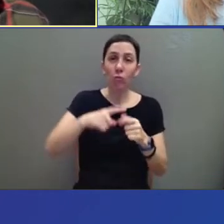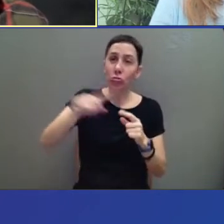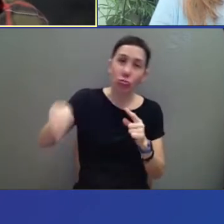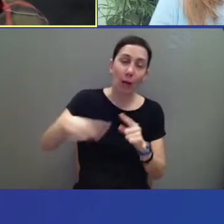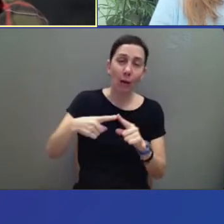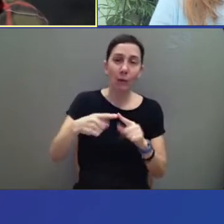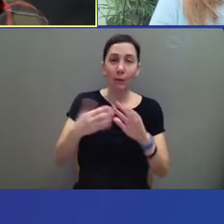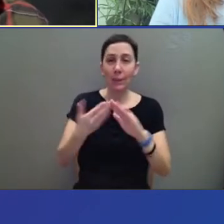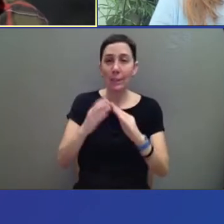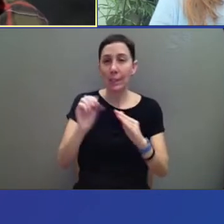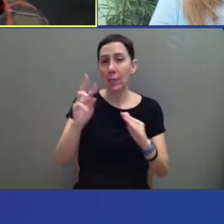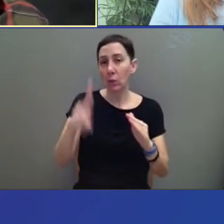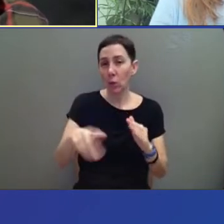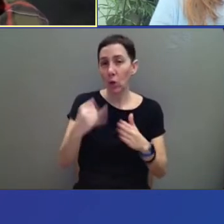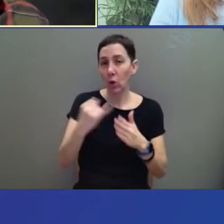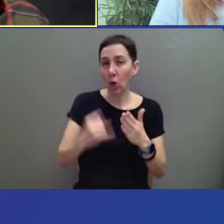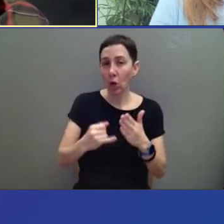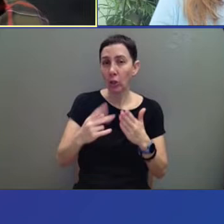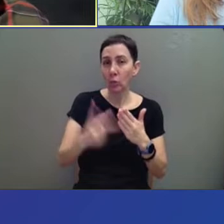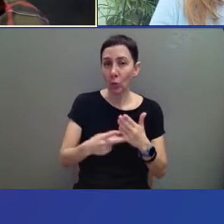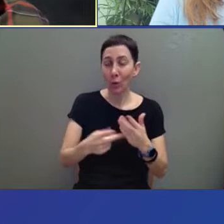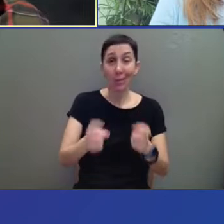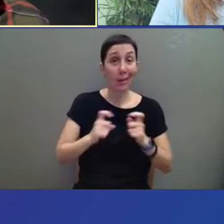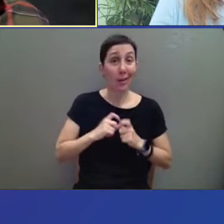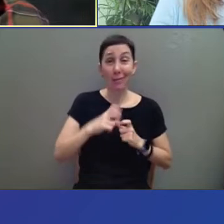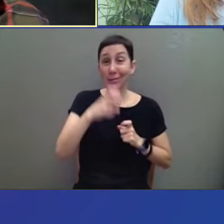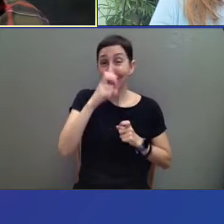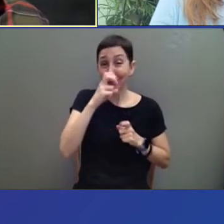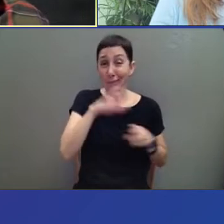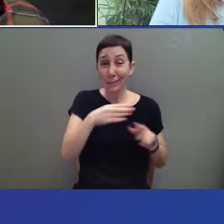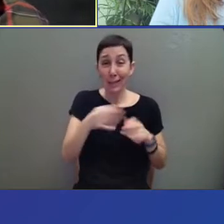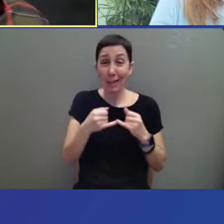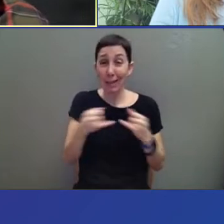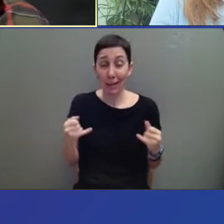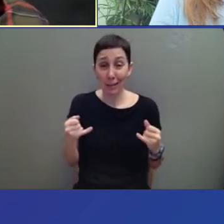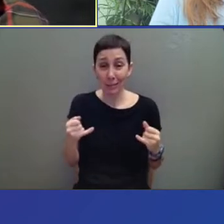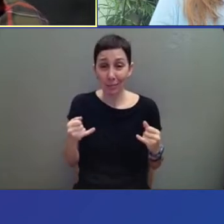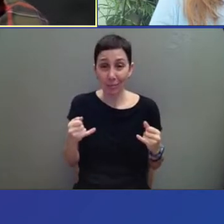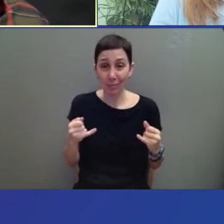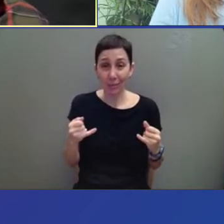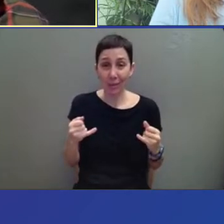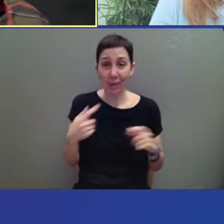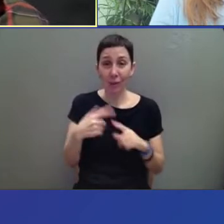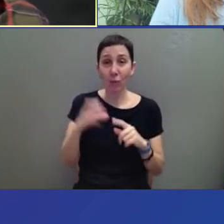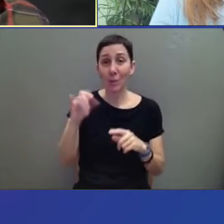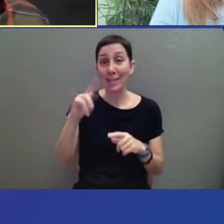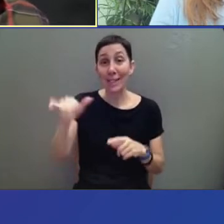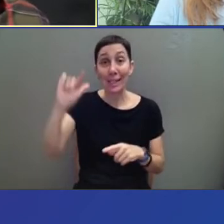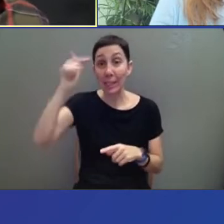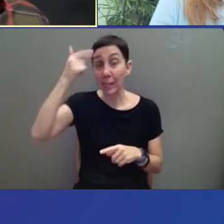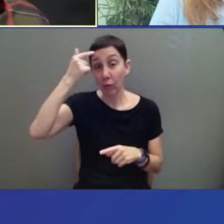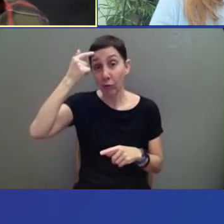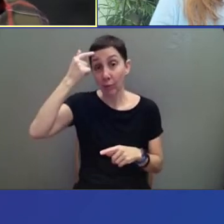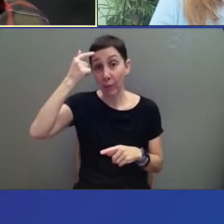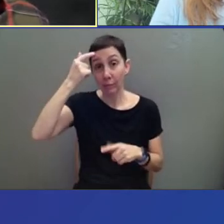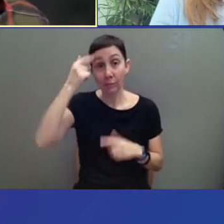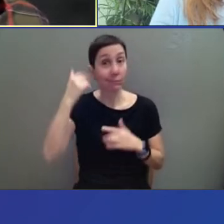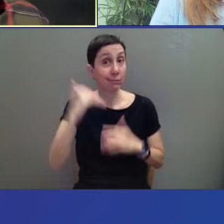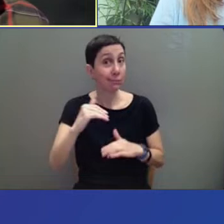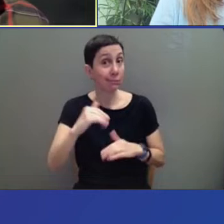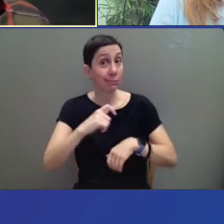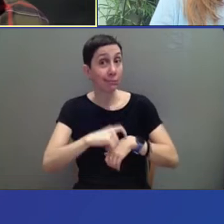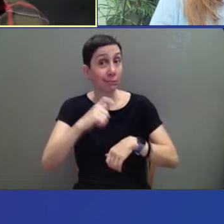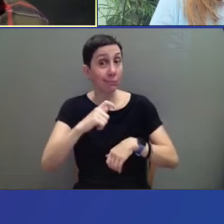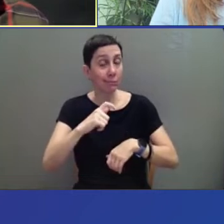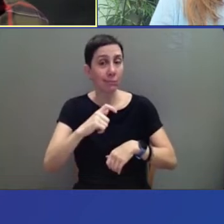where we were given a very urgent deadline by our partners in city government that